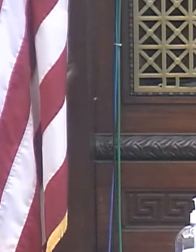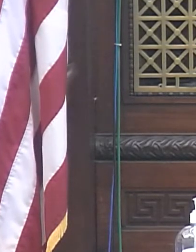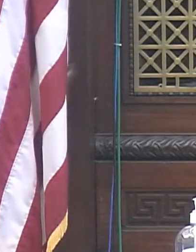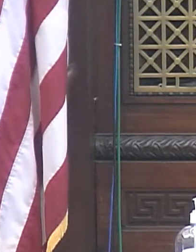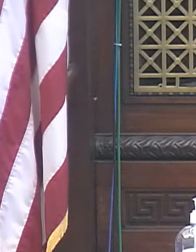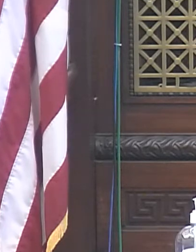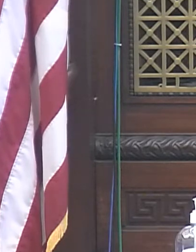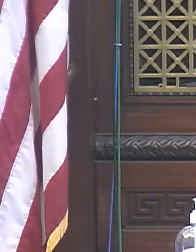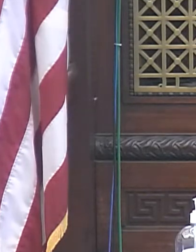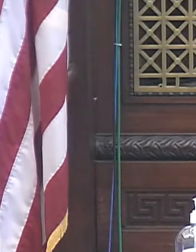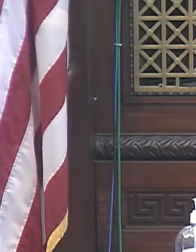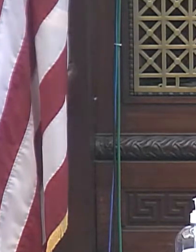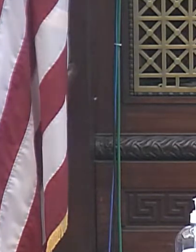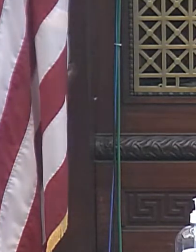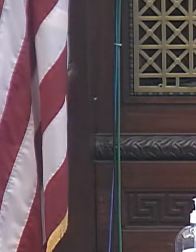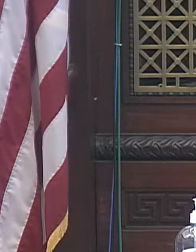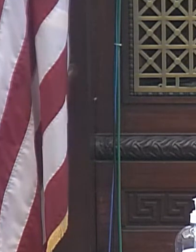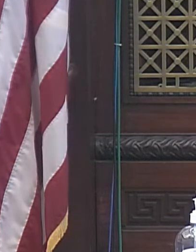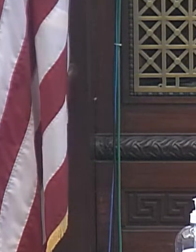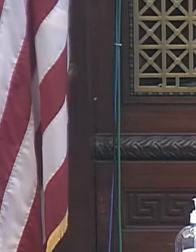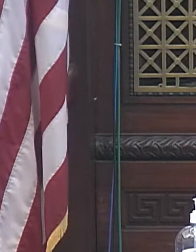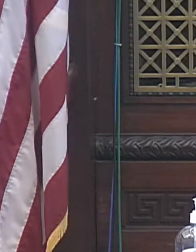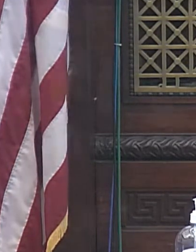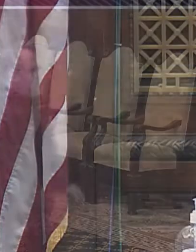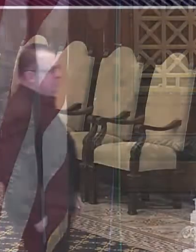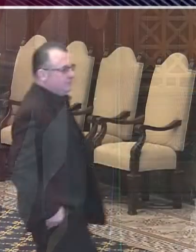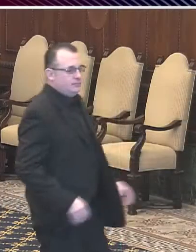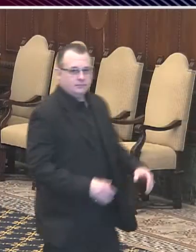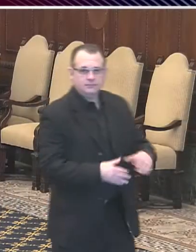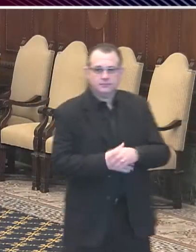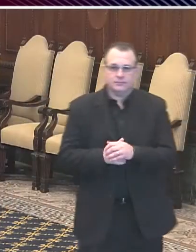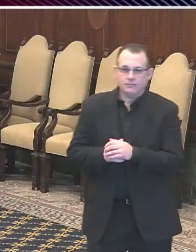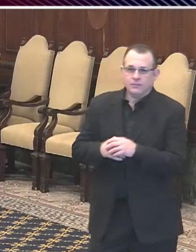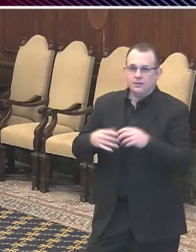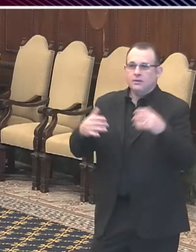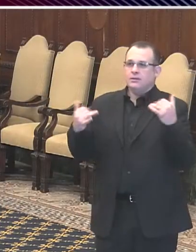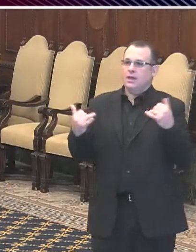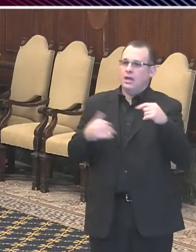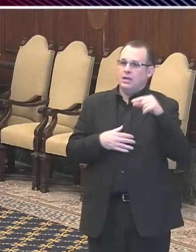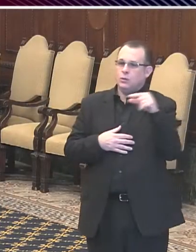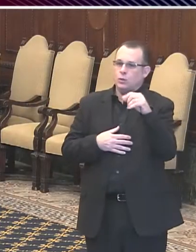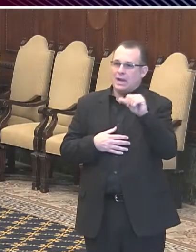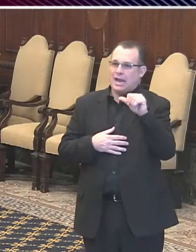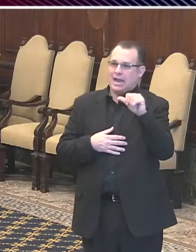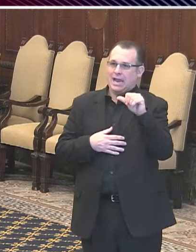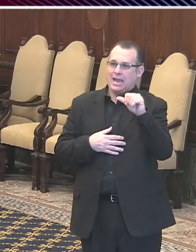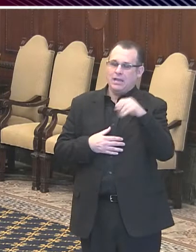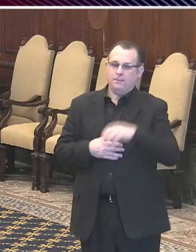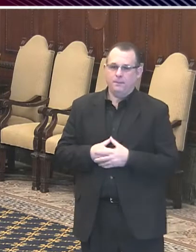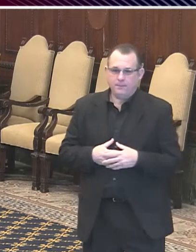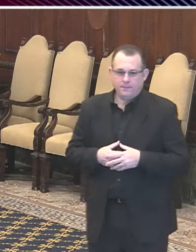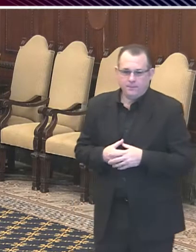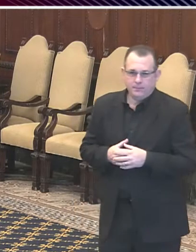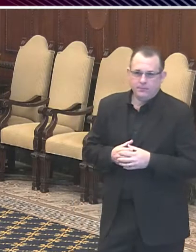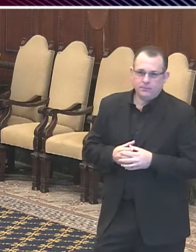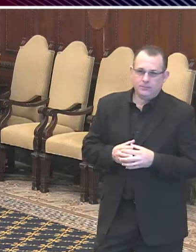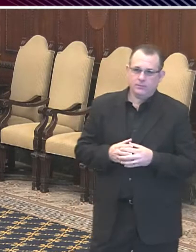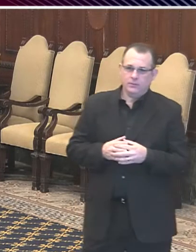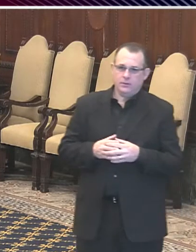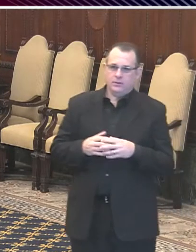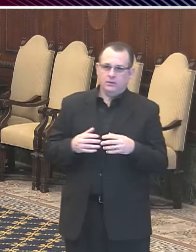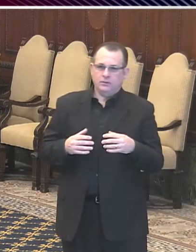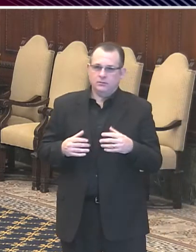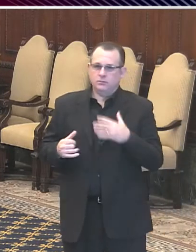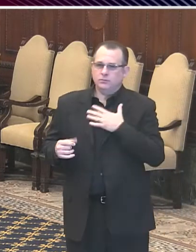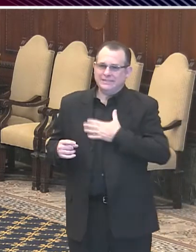We are now going to move to our Q&A portion for members of the media. I would like to ask all of our speakers today to please join